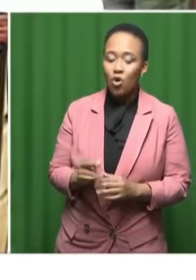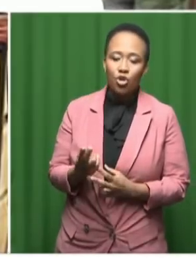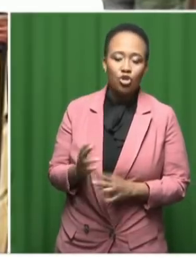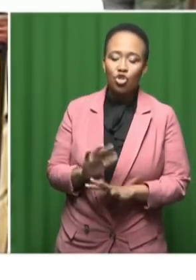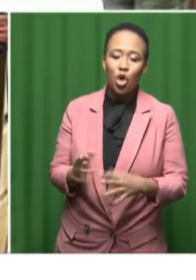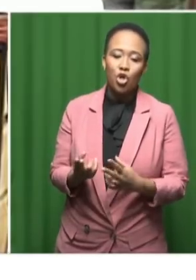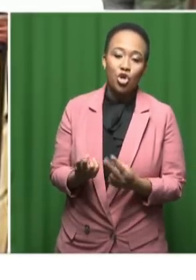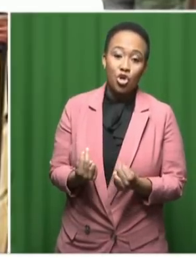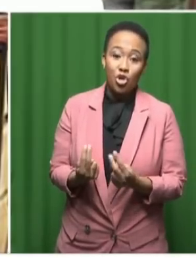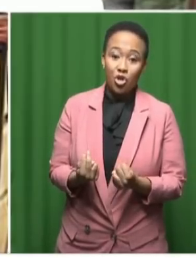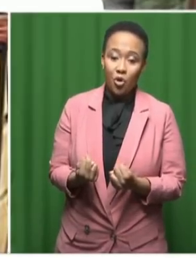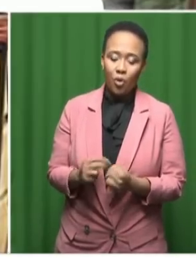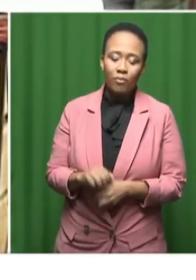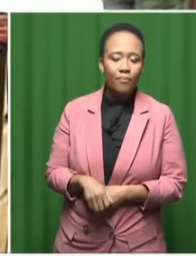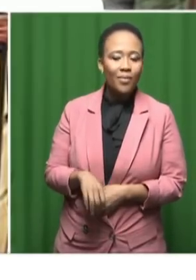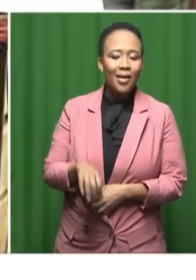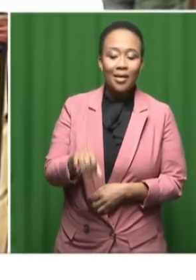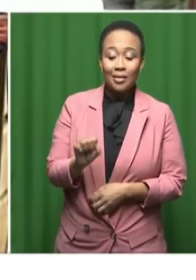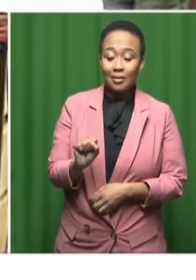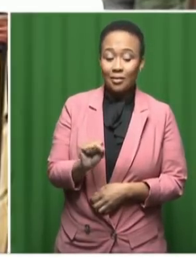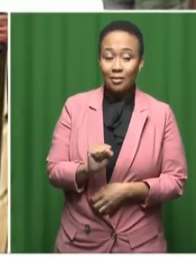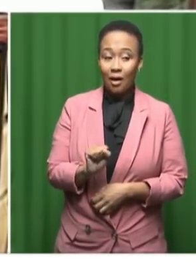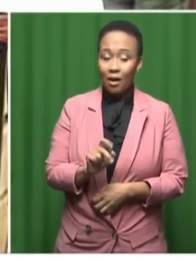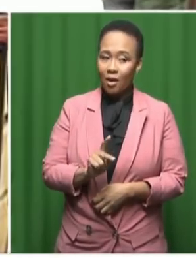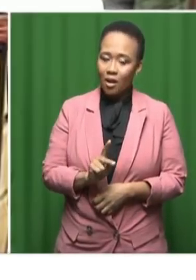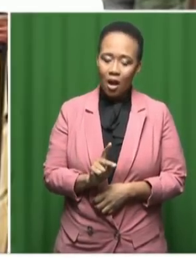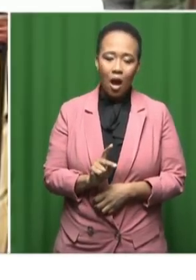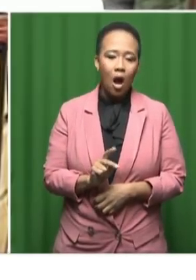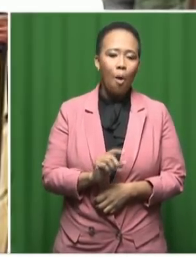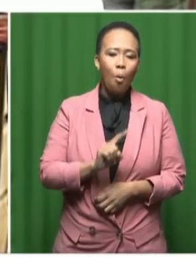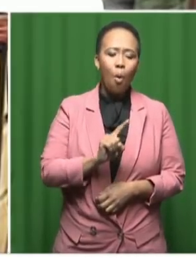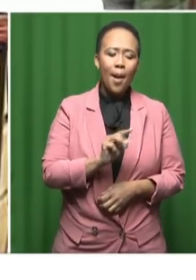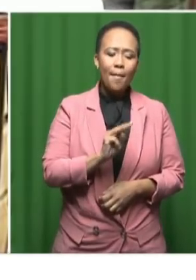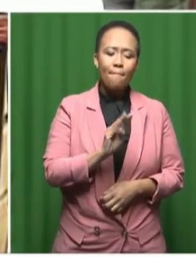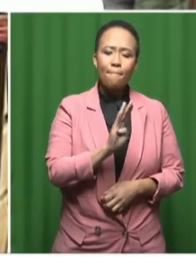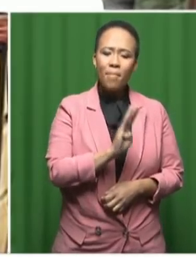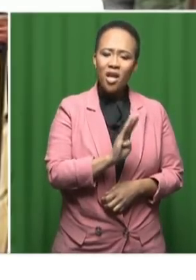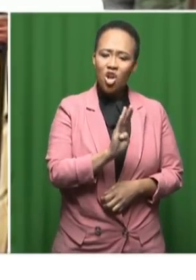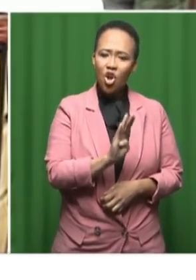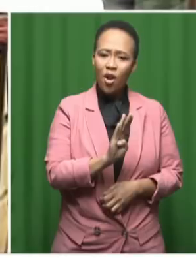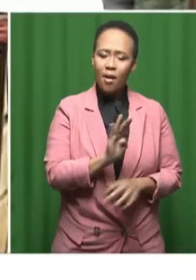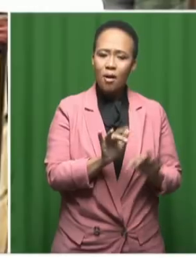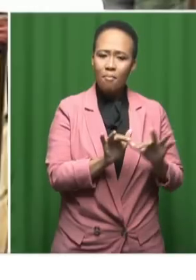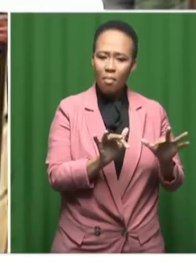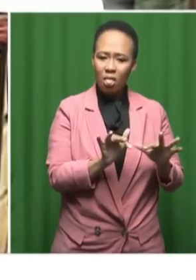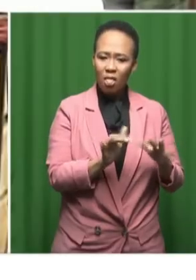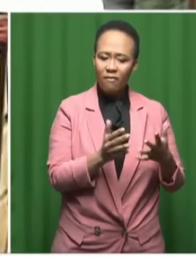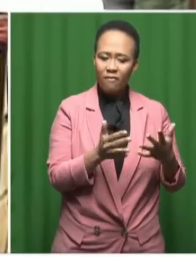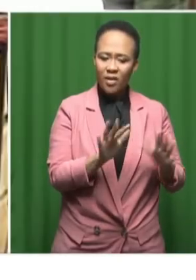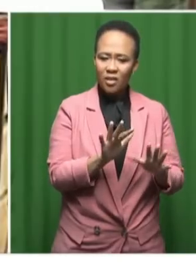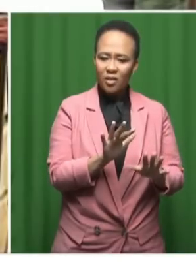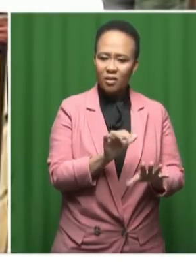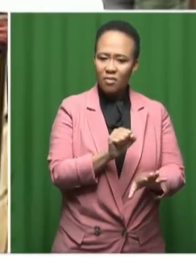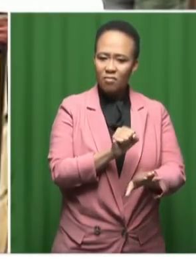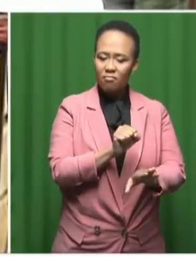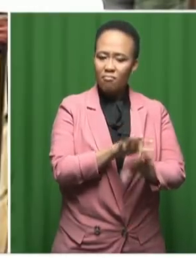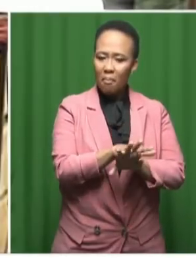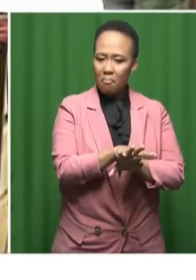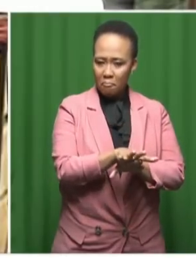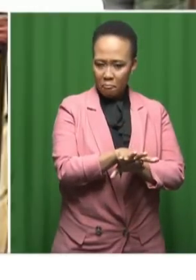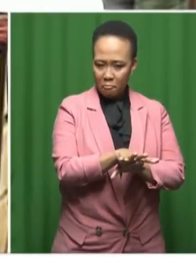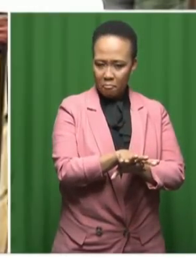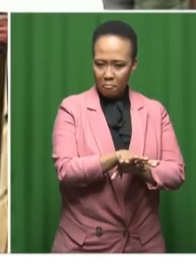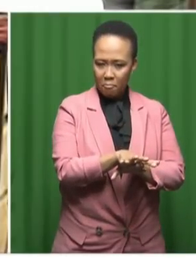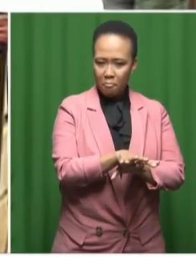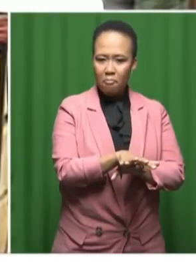this. You know, Sakina, over 1 billion people have been infected as per to the data with